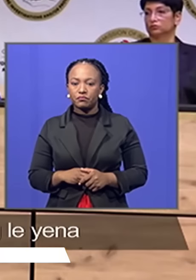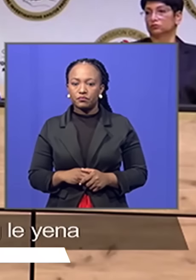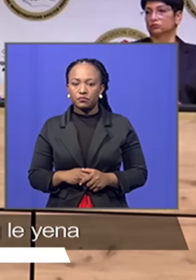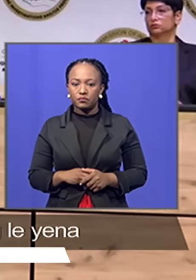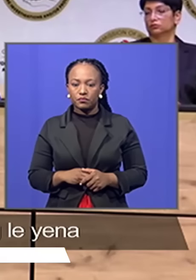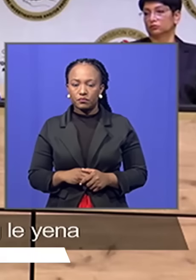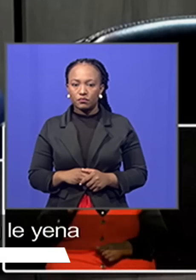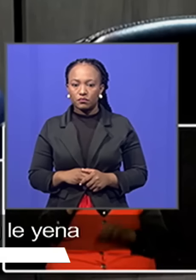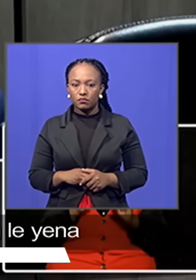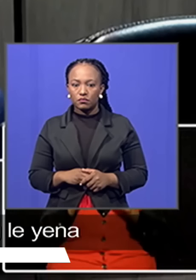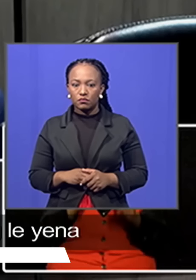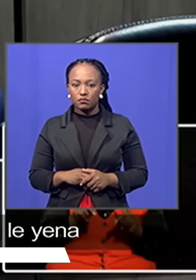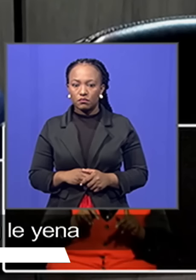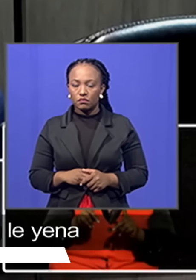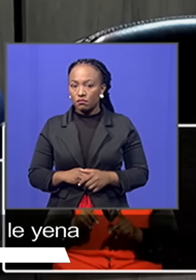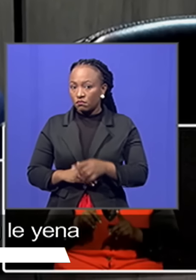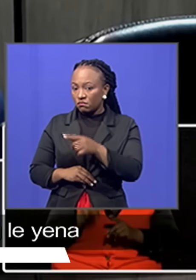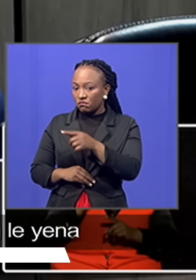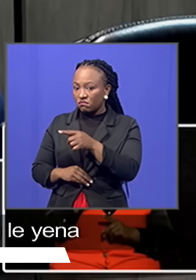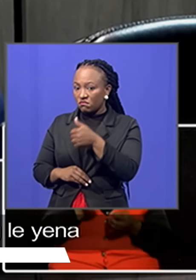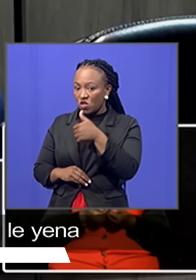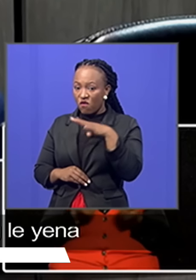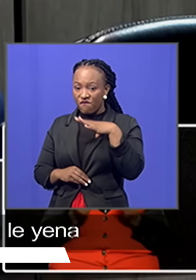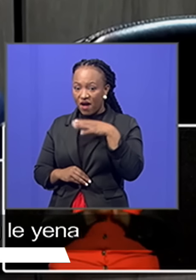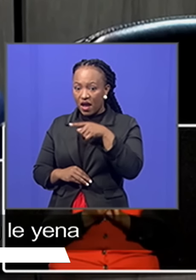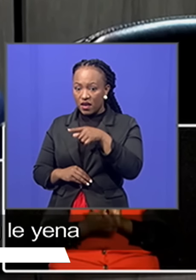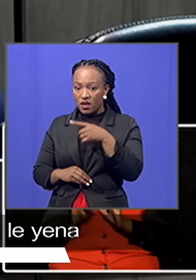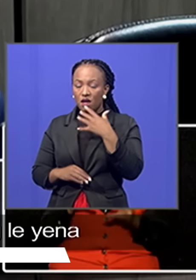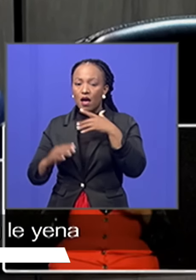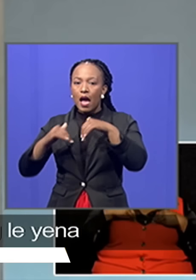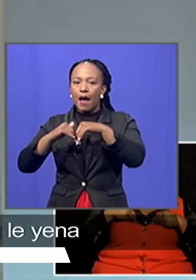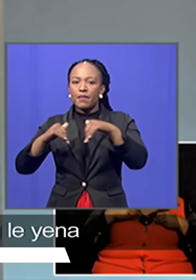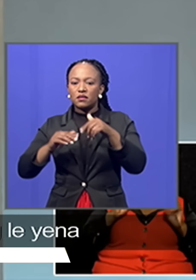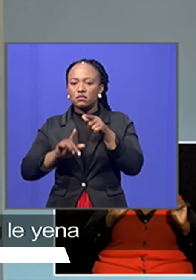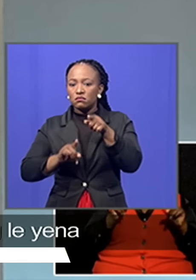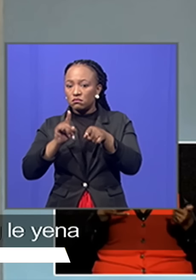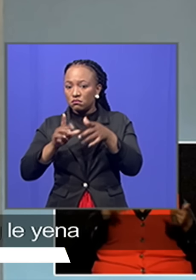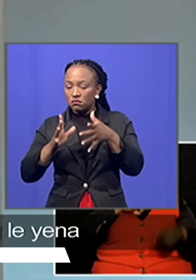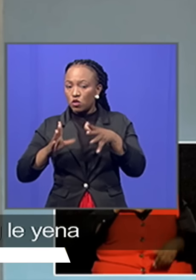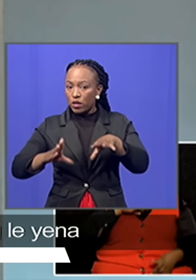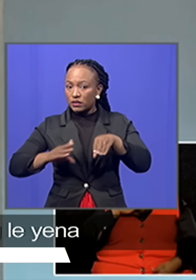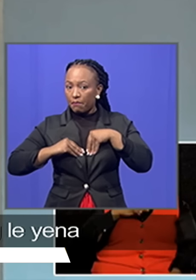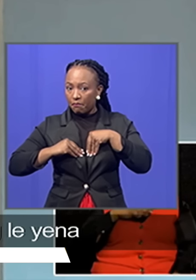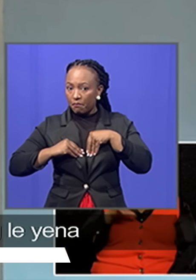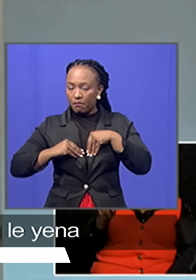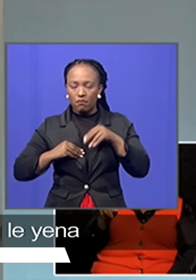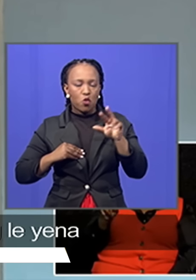Are you okay with being called an apartheid prosecutor? No.